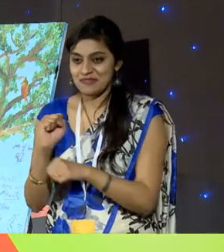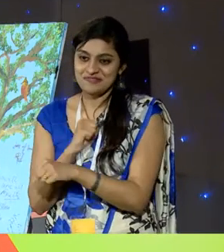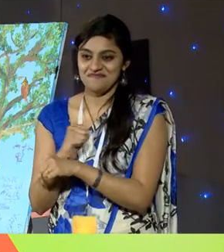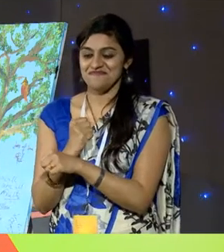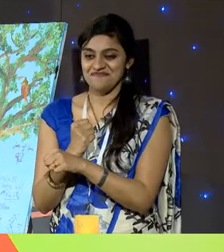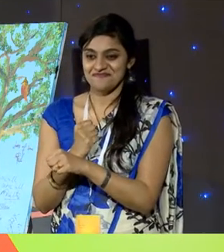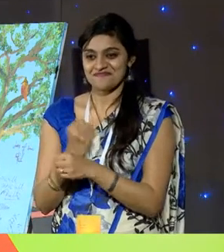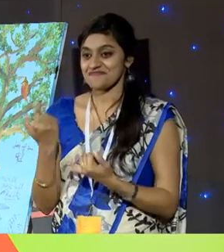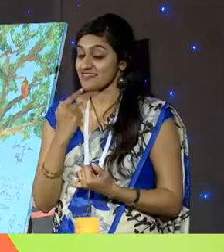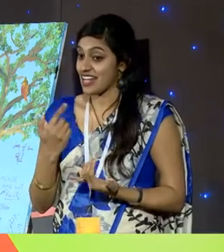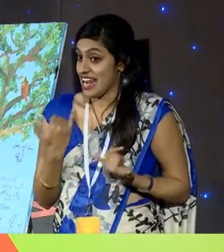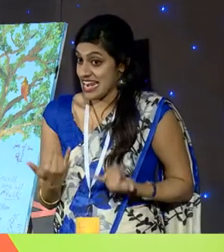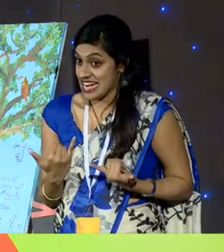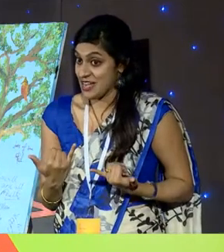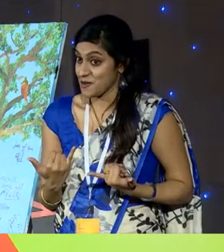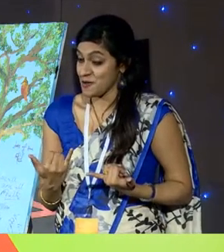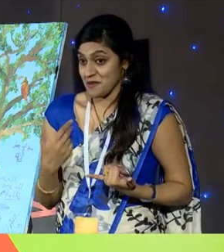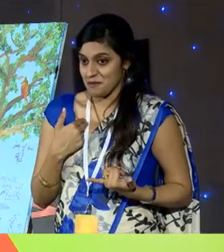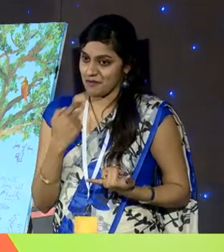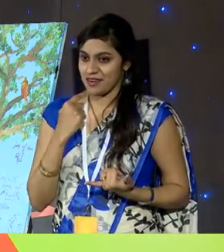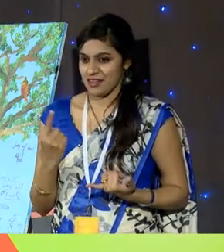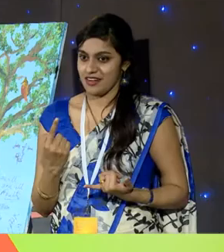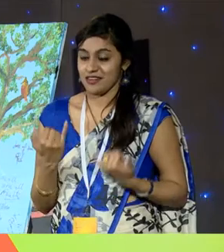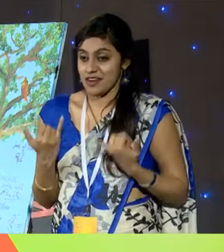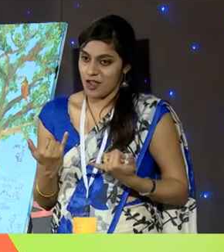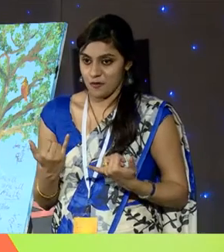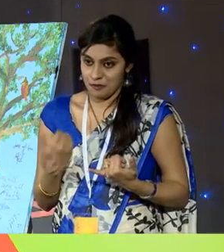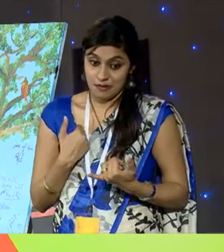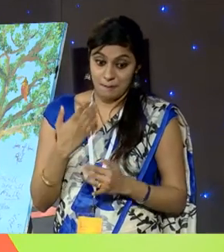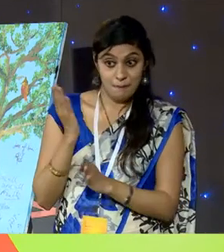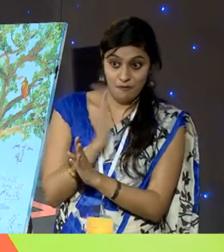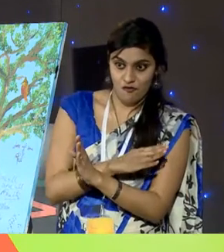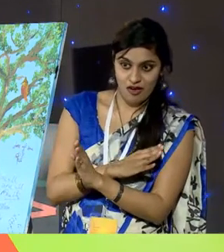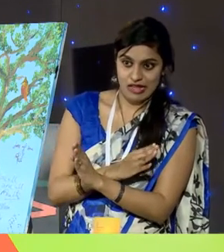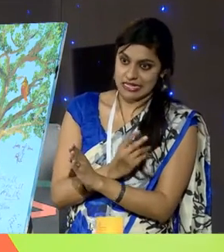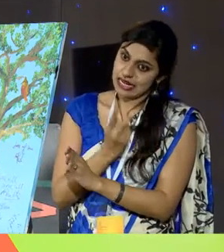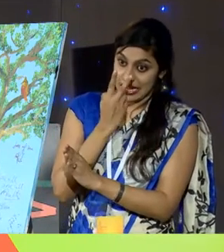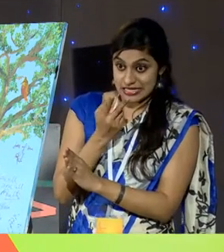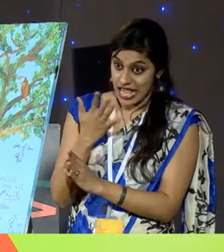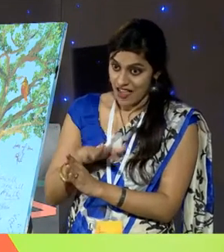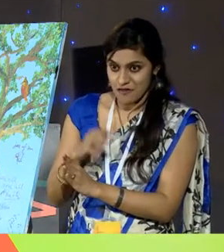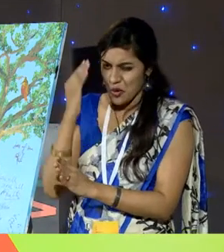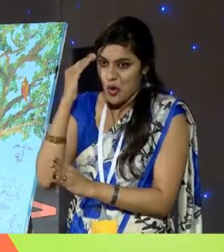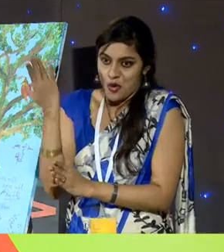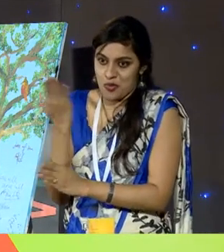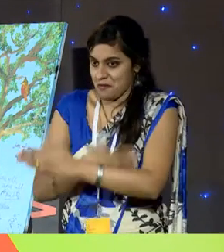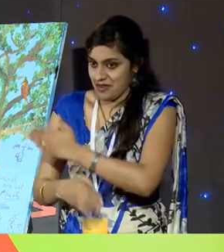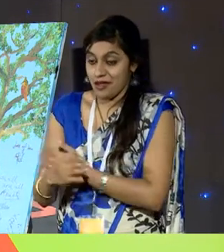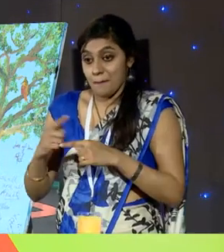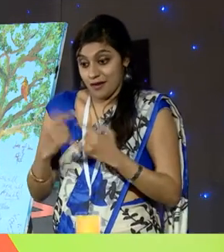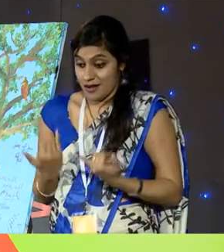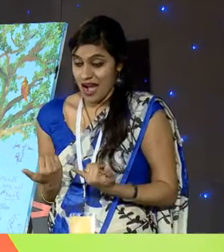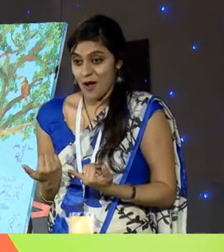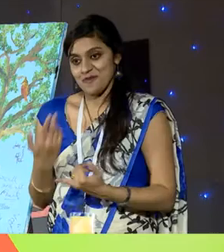insider, those of you who think that I stand here, or people like me stand here, to create